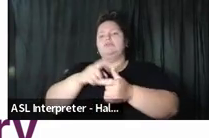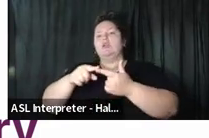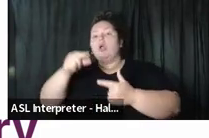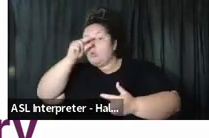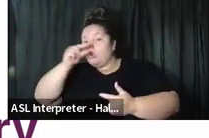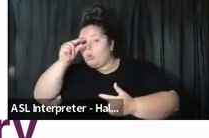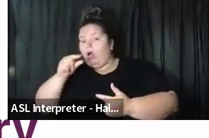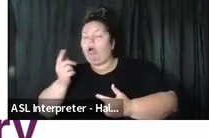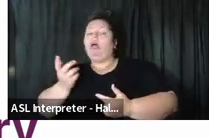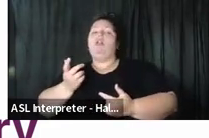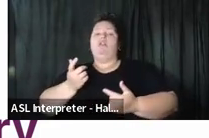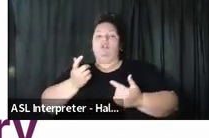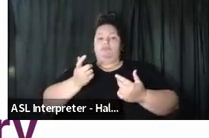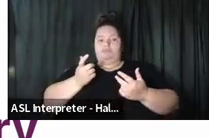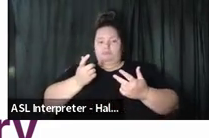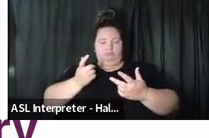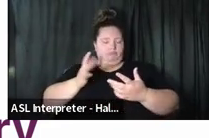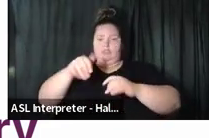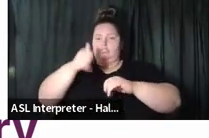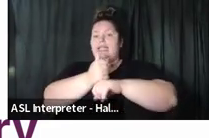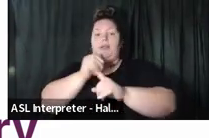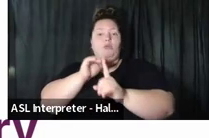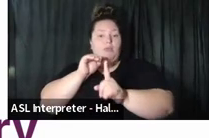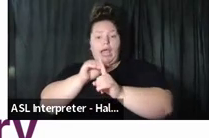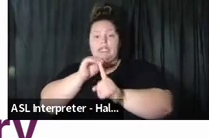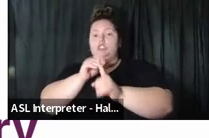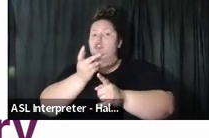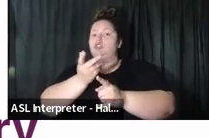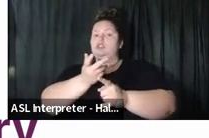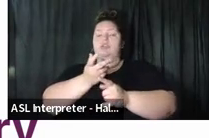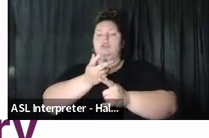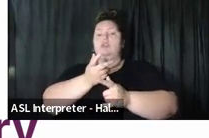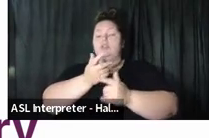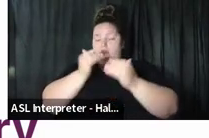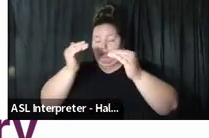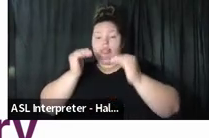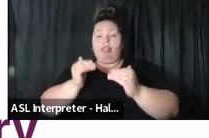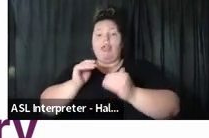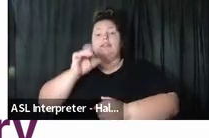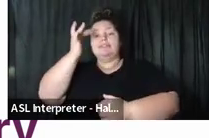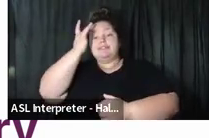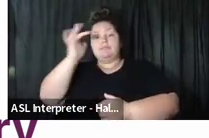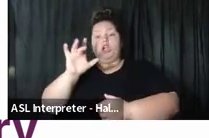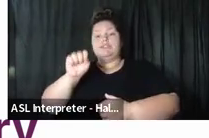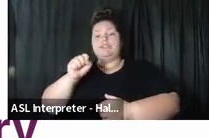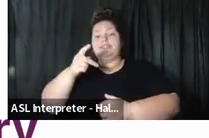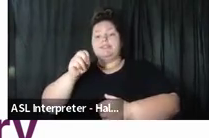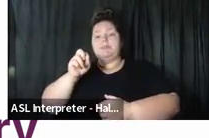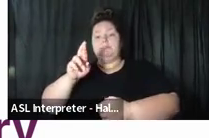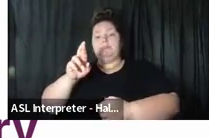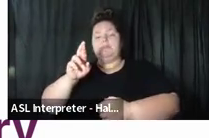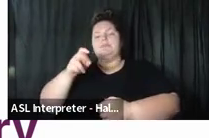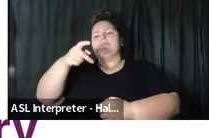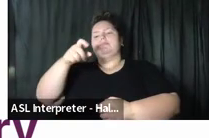and reminders or check your flight time. And then smart speakers like Alexa or Google Home can also